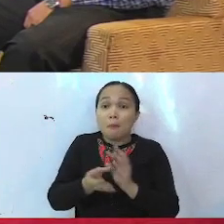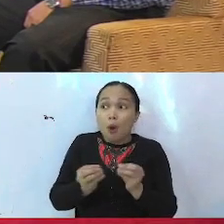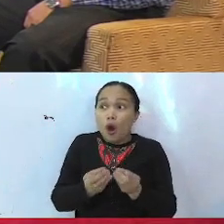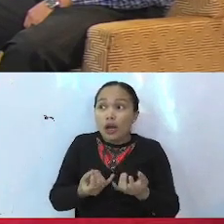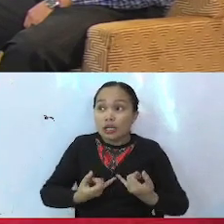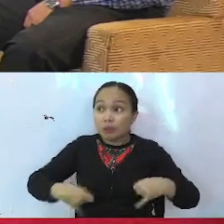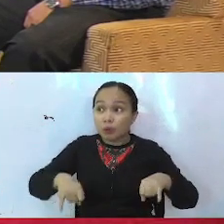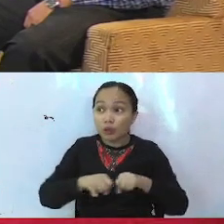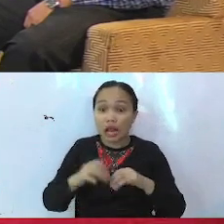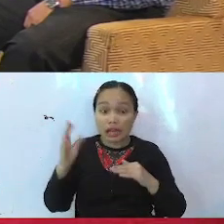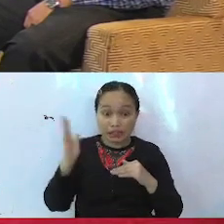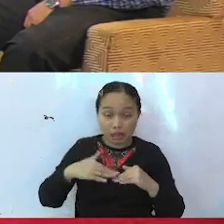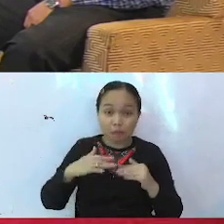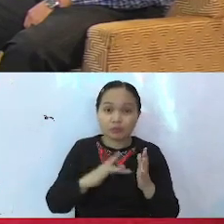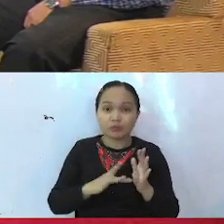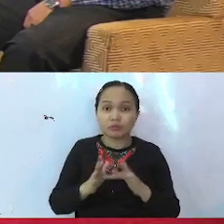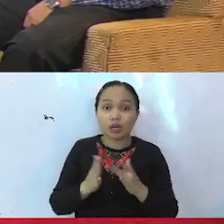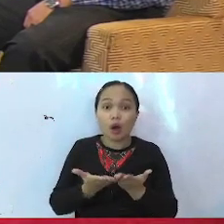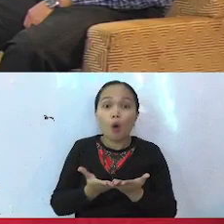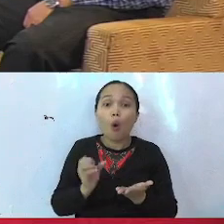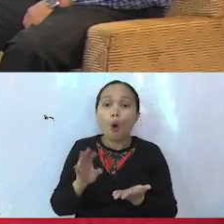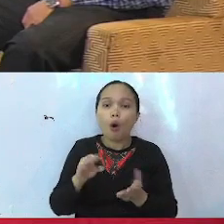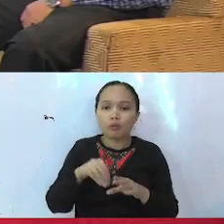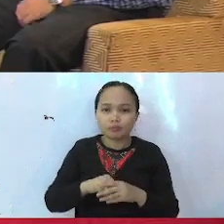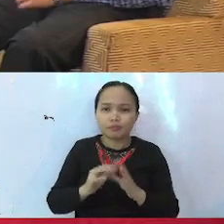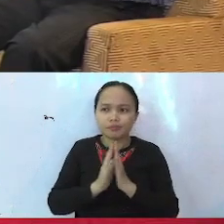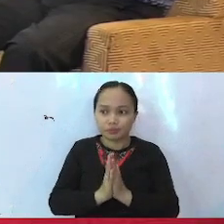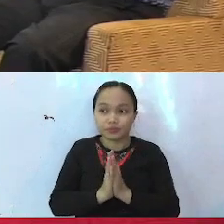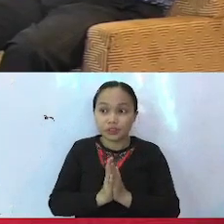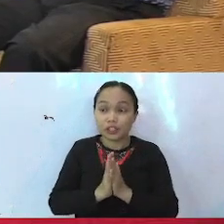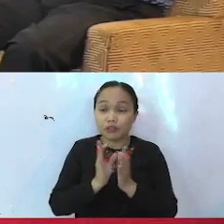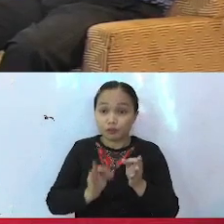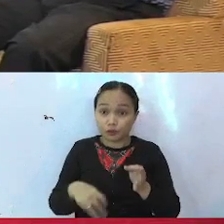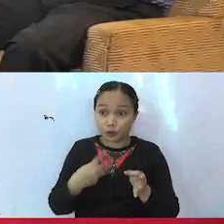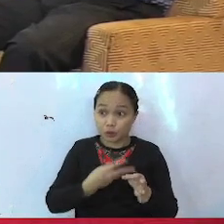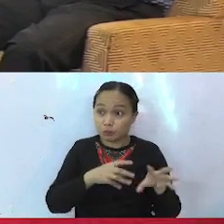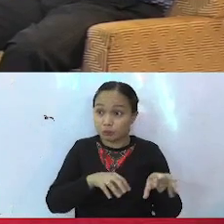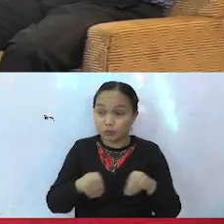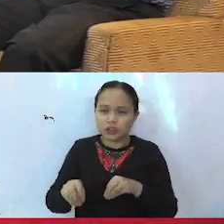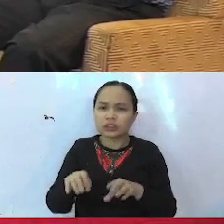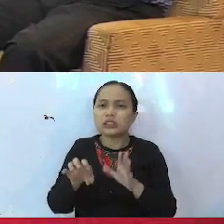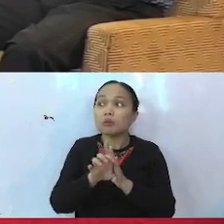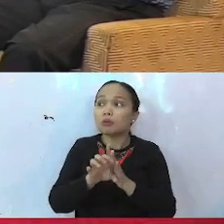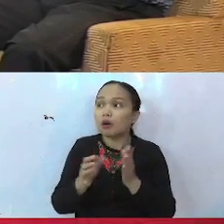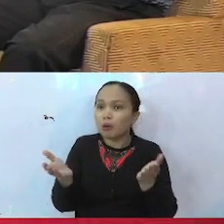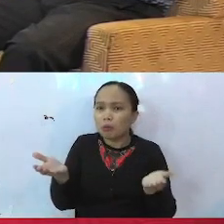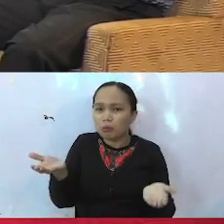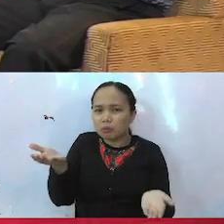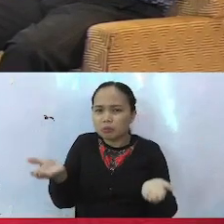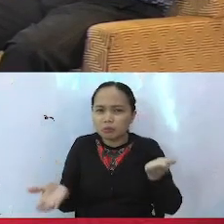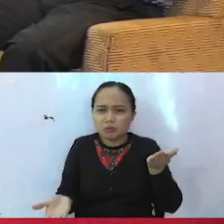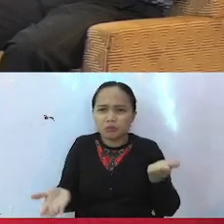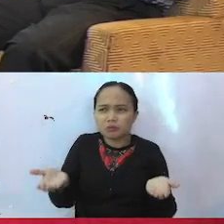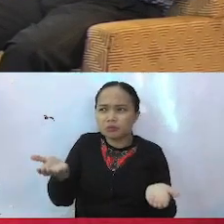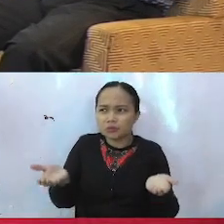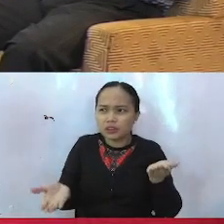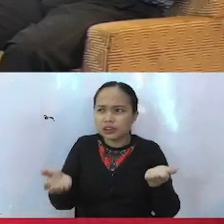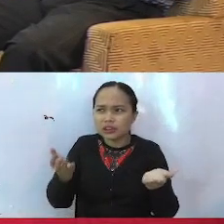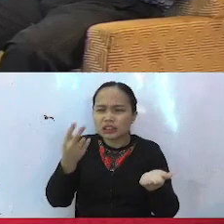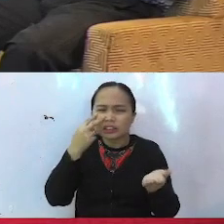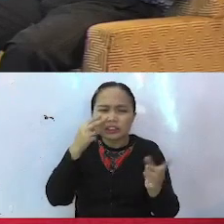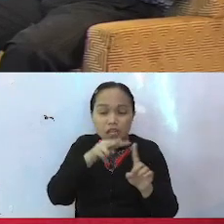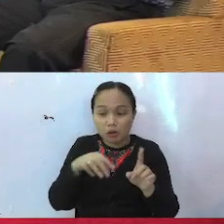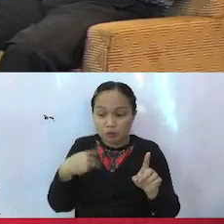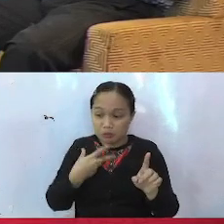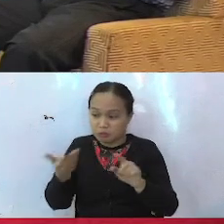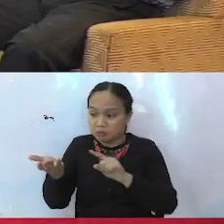It shouldn't outweigh prayer. Yeah. If we were to put it on a scale and say, this is how much time you spend walking with God,